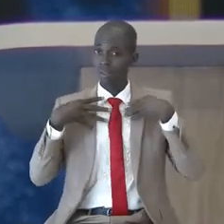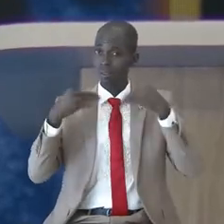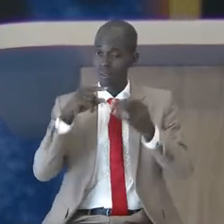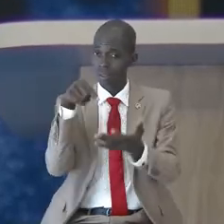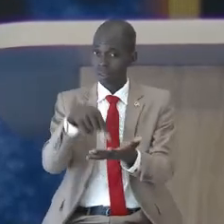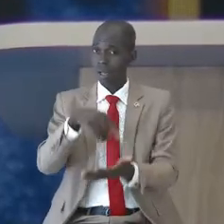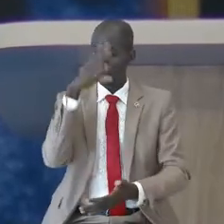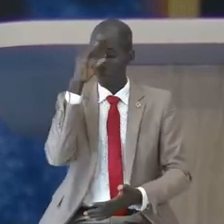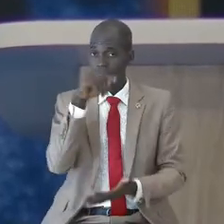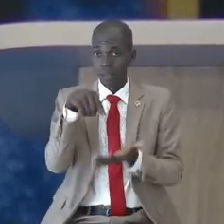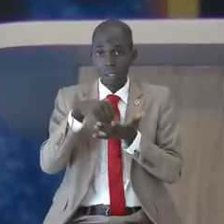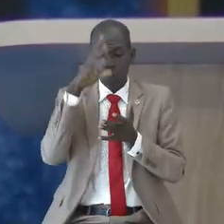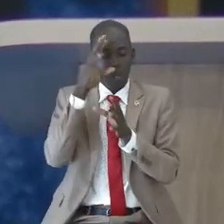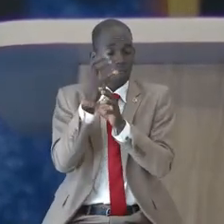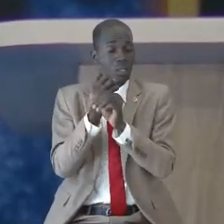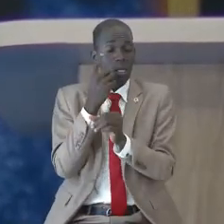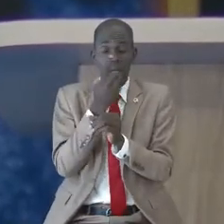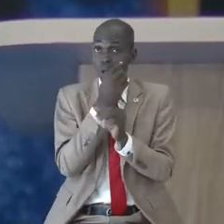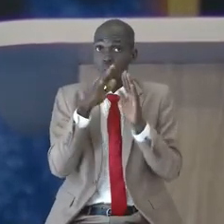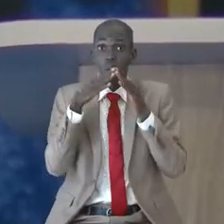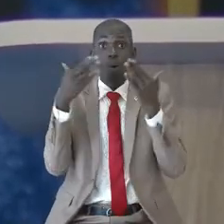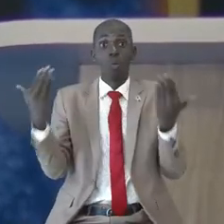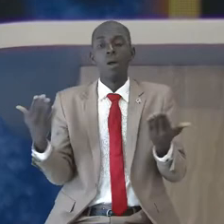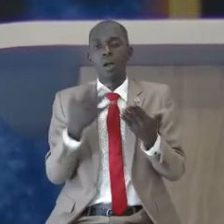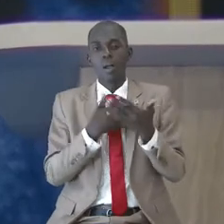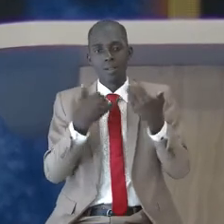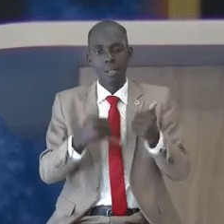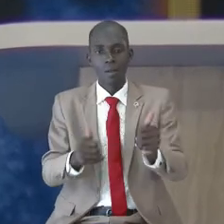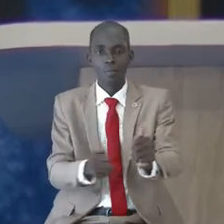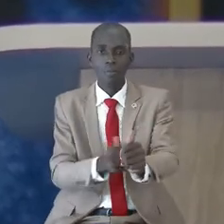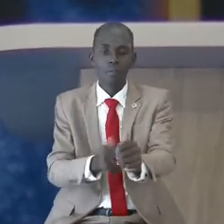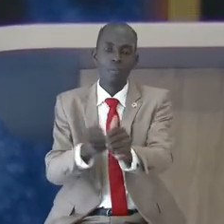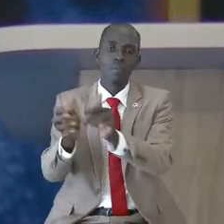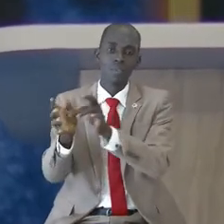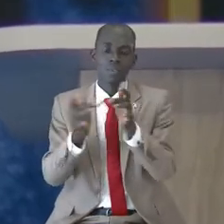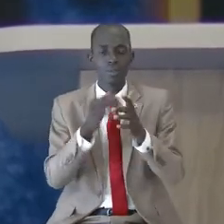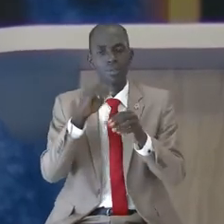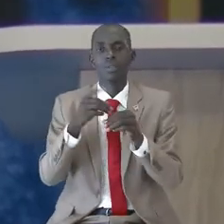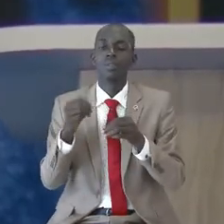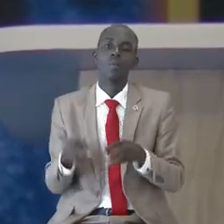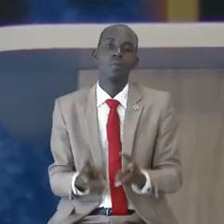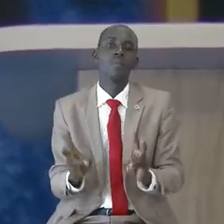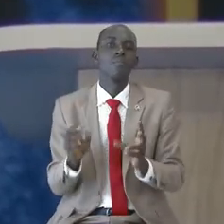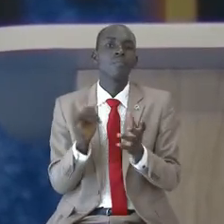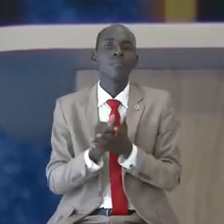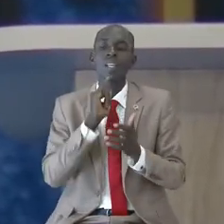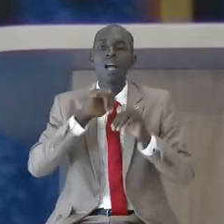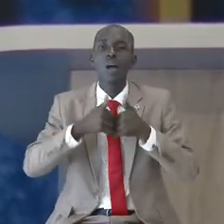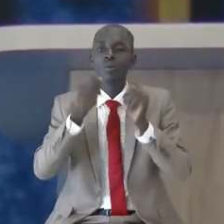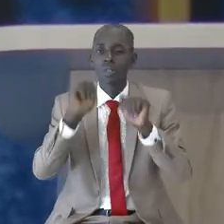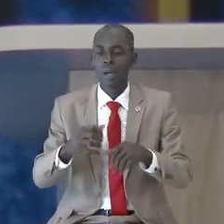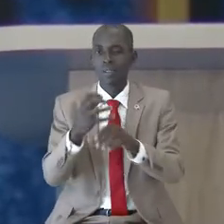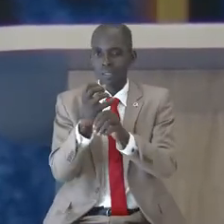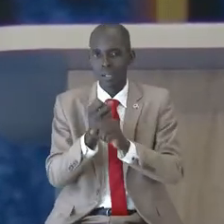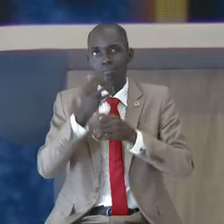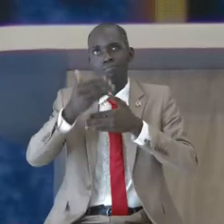he received the sight and he followed Jesus in the way. That's how they made progress, those people